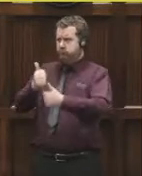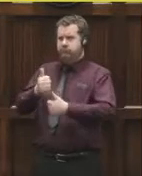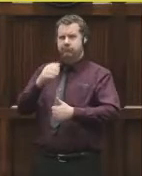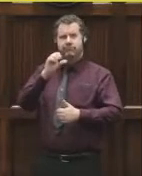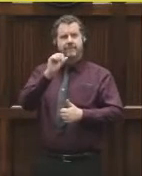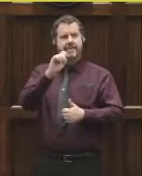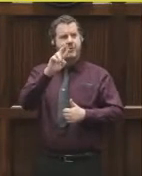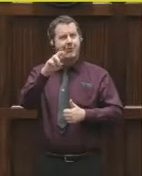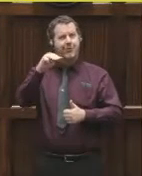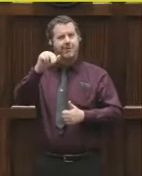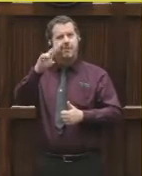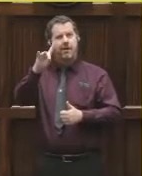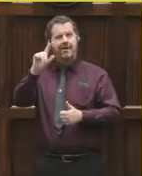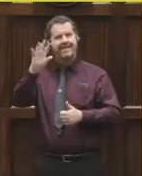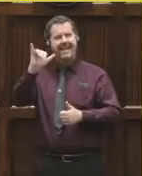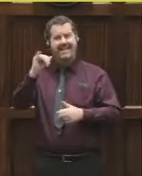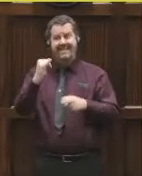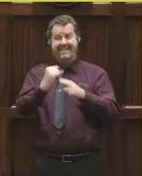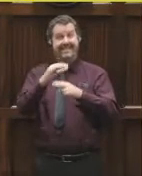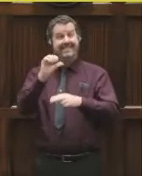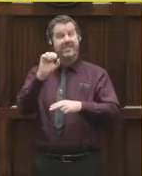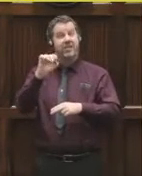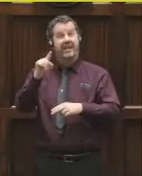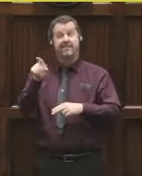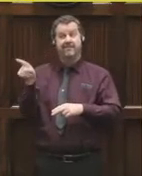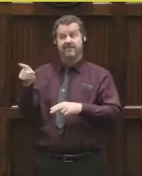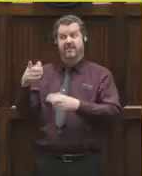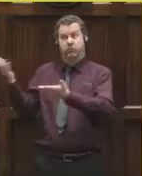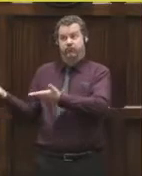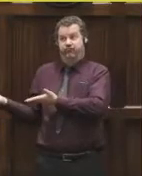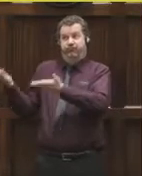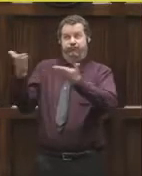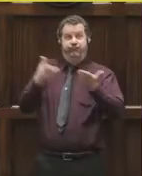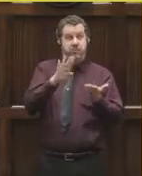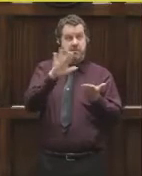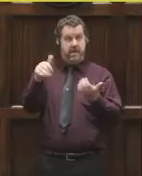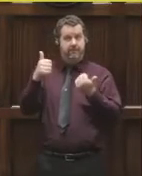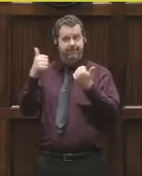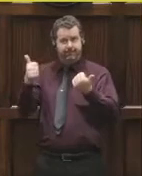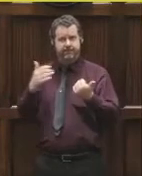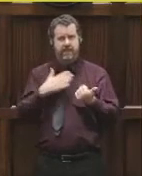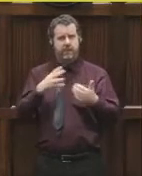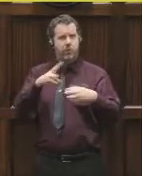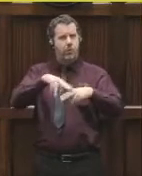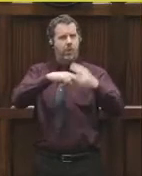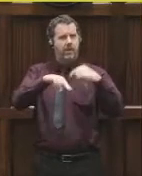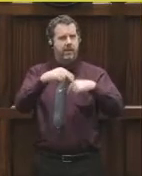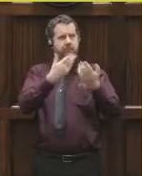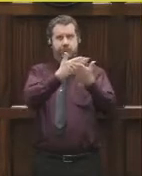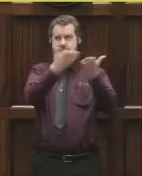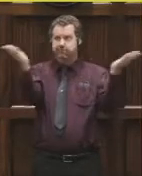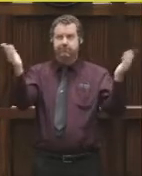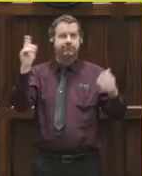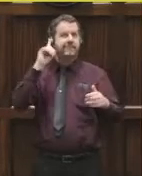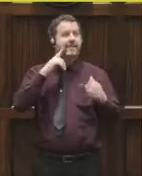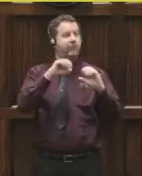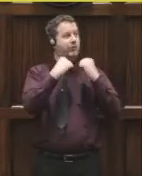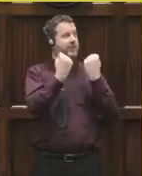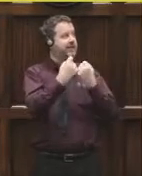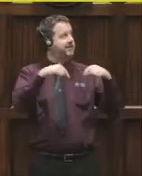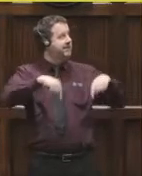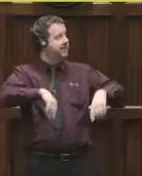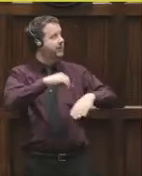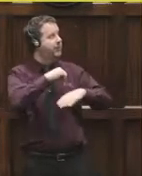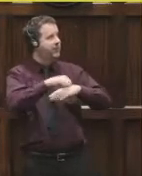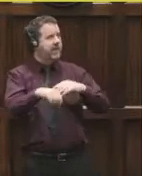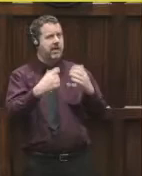his colleagues in the Senate for bringing this bill forward. And I welcome the Deaf Society here today, and you've come in